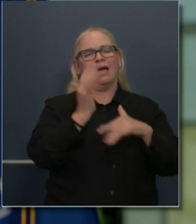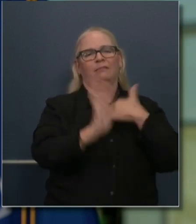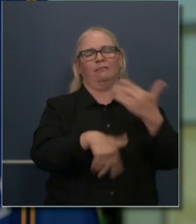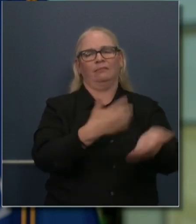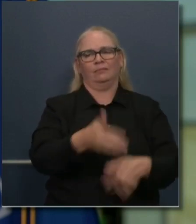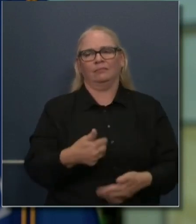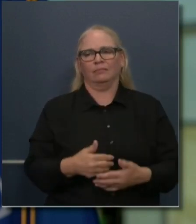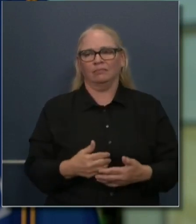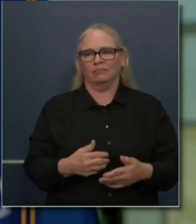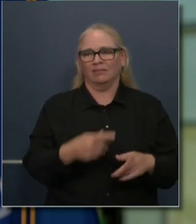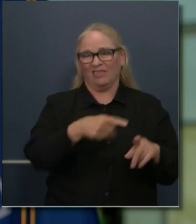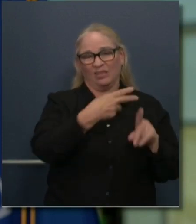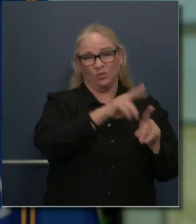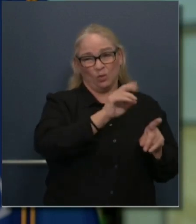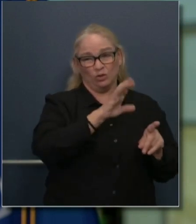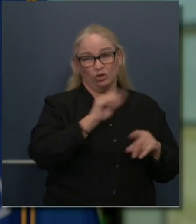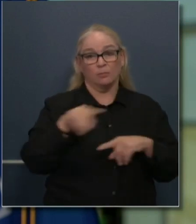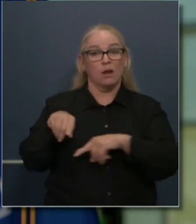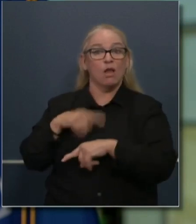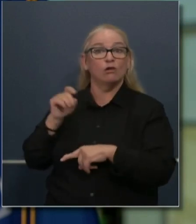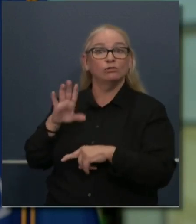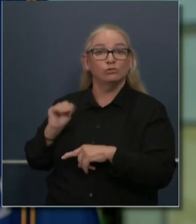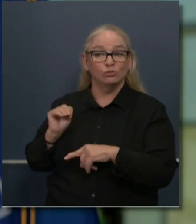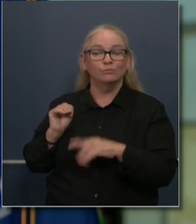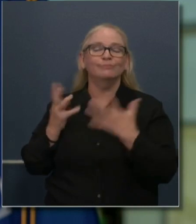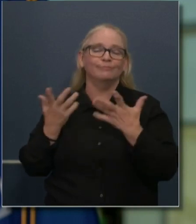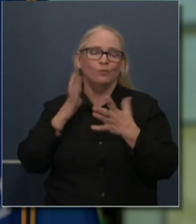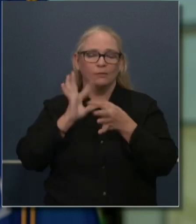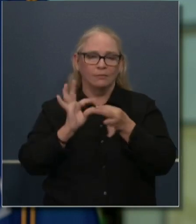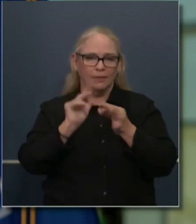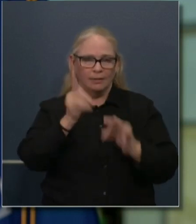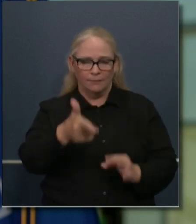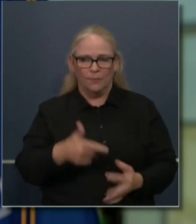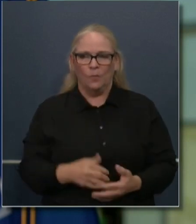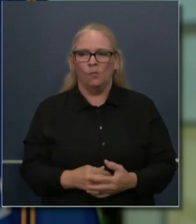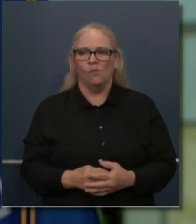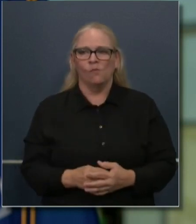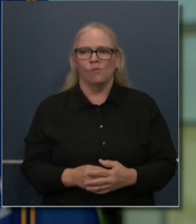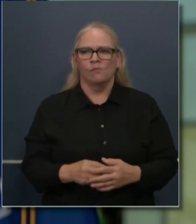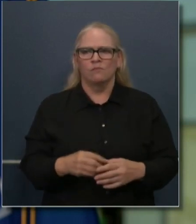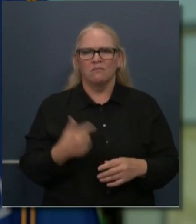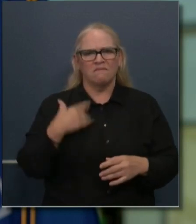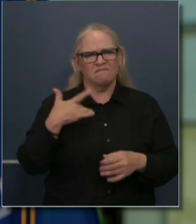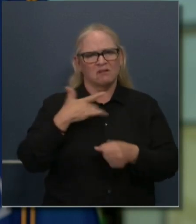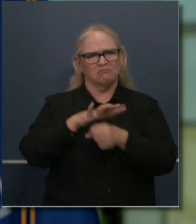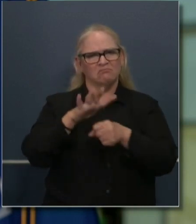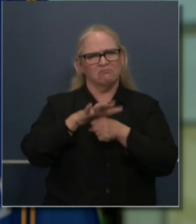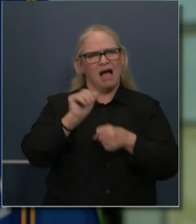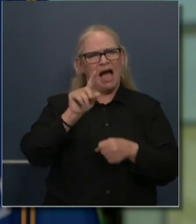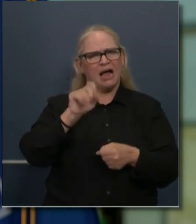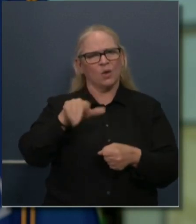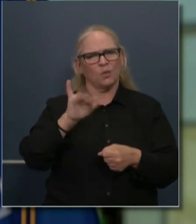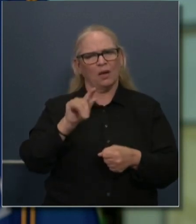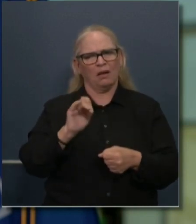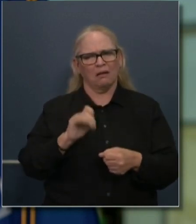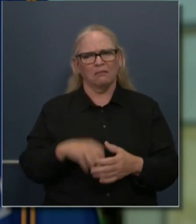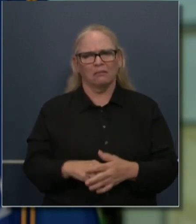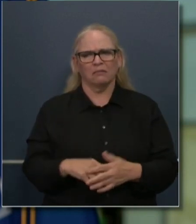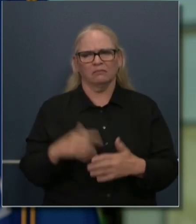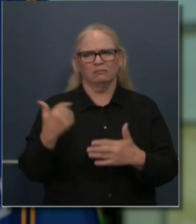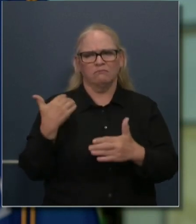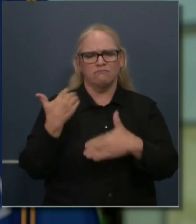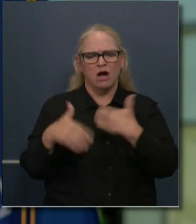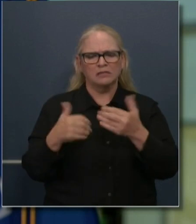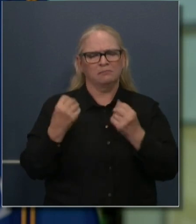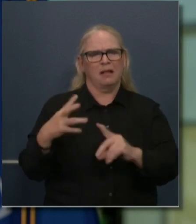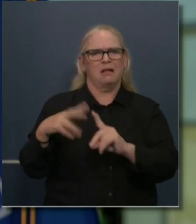addressing the adequacy of getting those very difficult individual claims where something